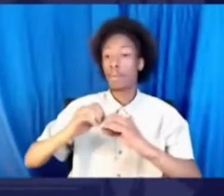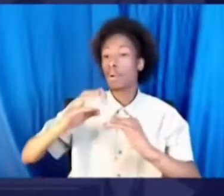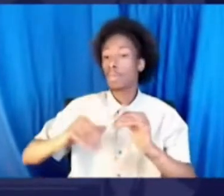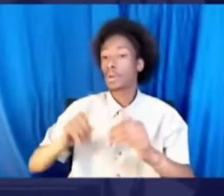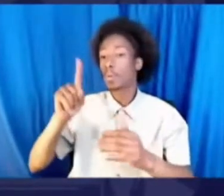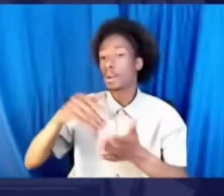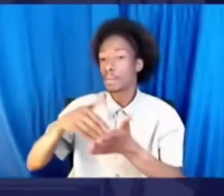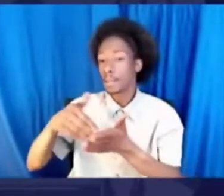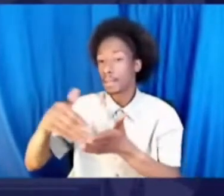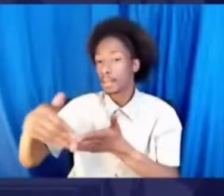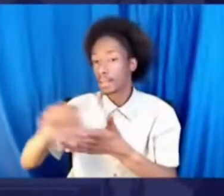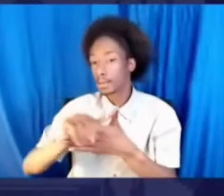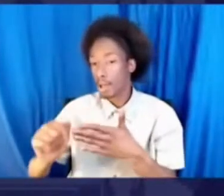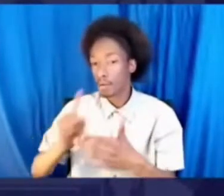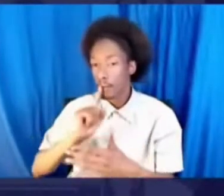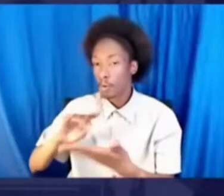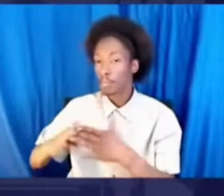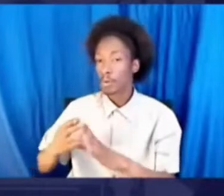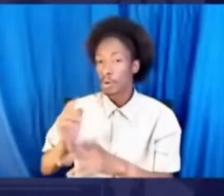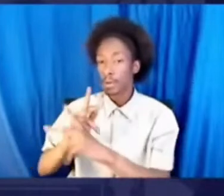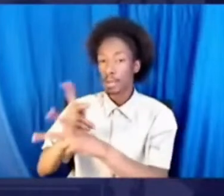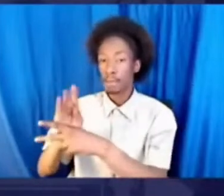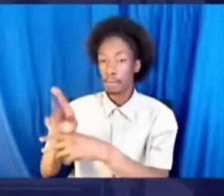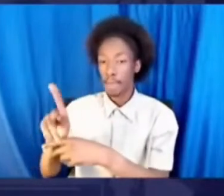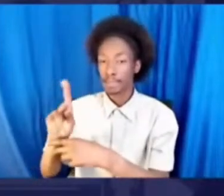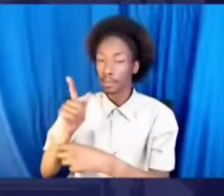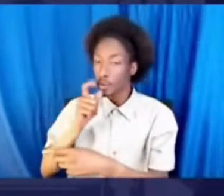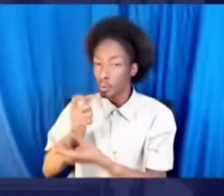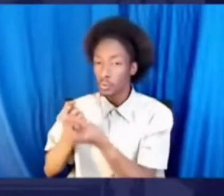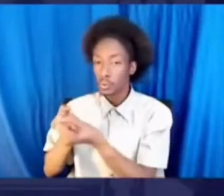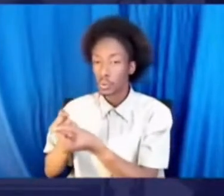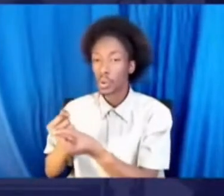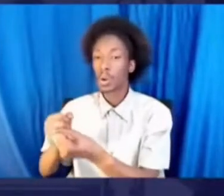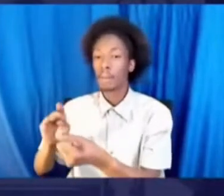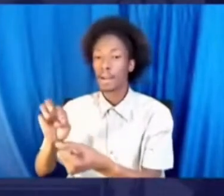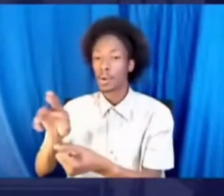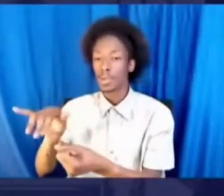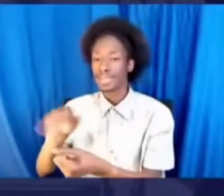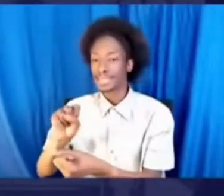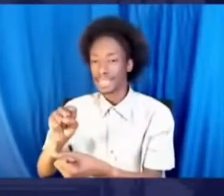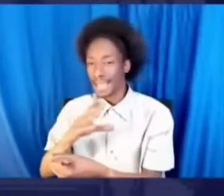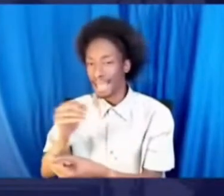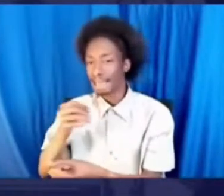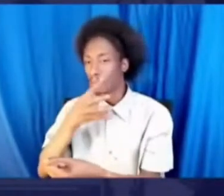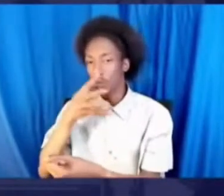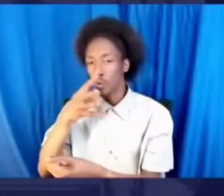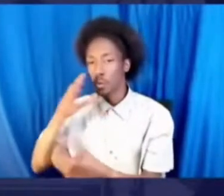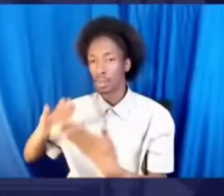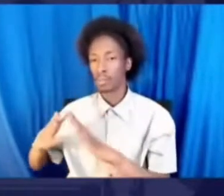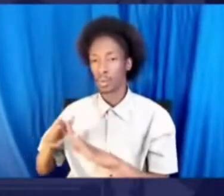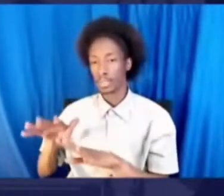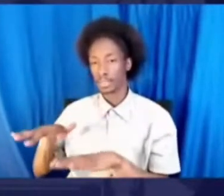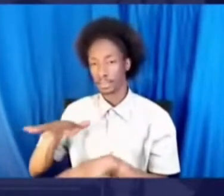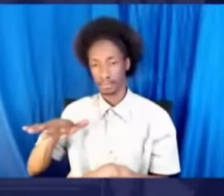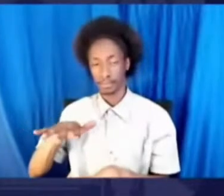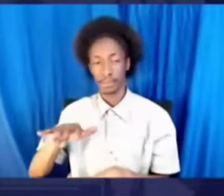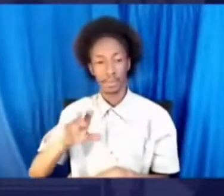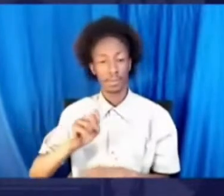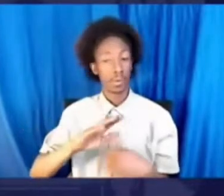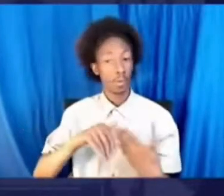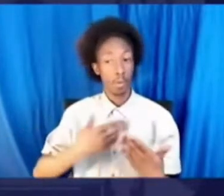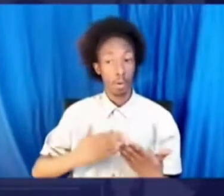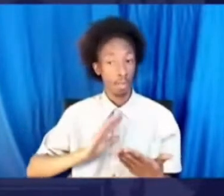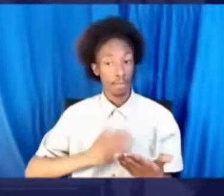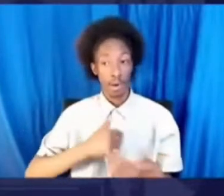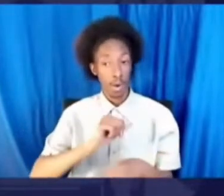community banks serving minority and rural communities. So all of our work thus